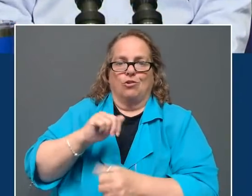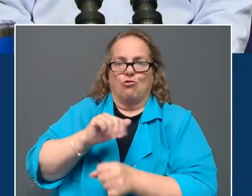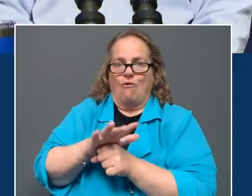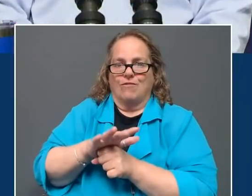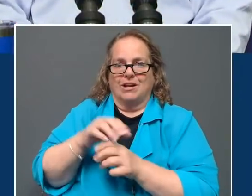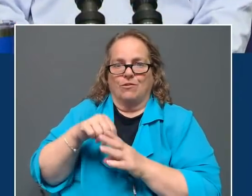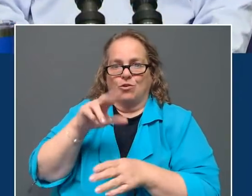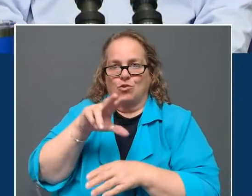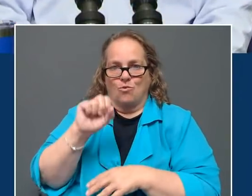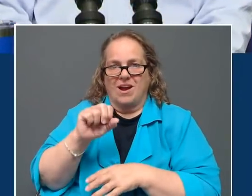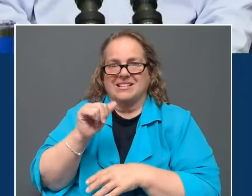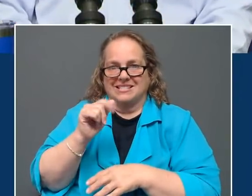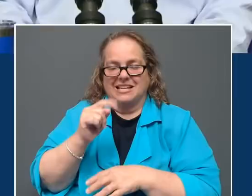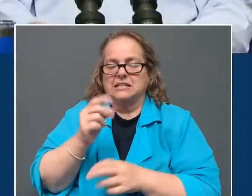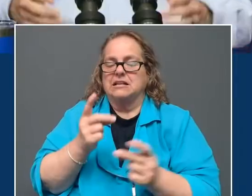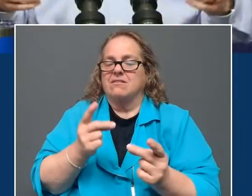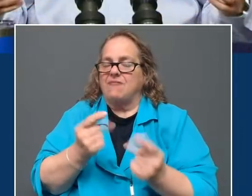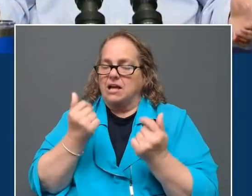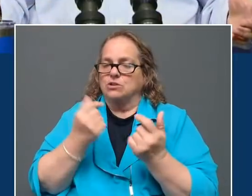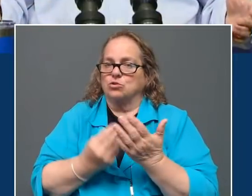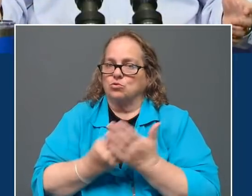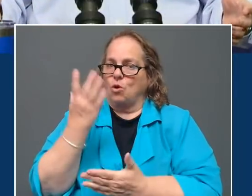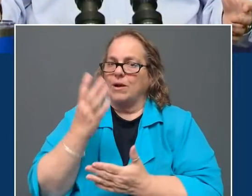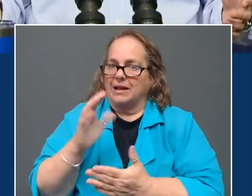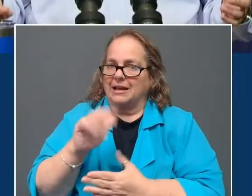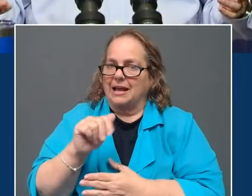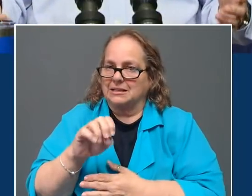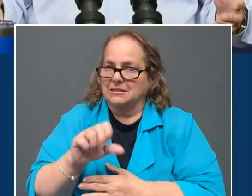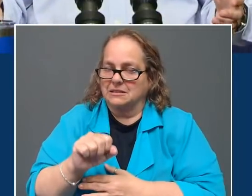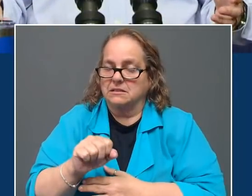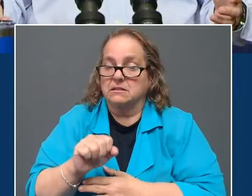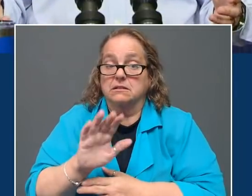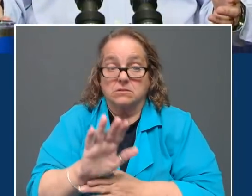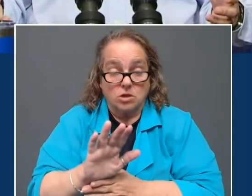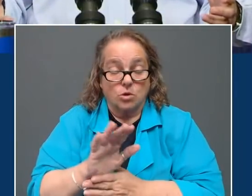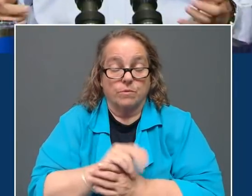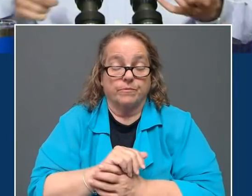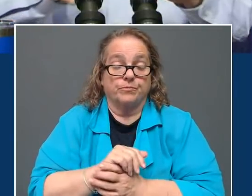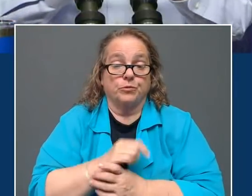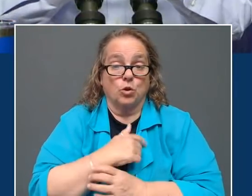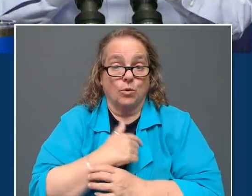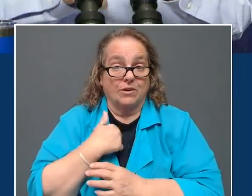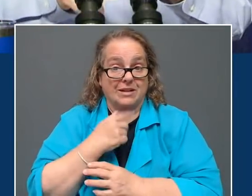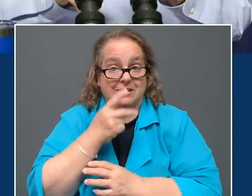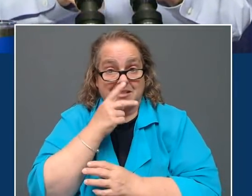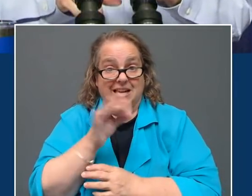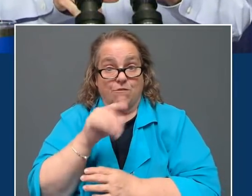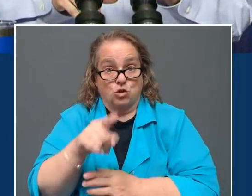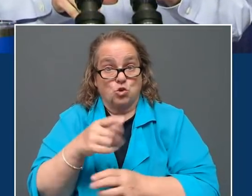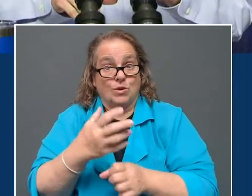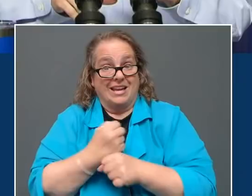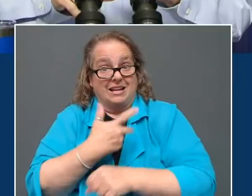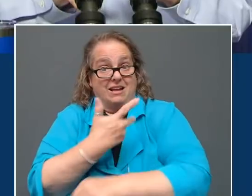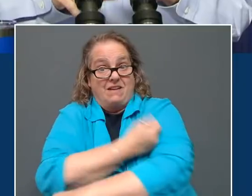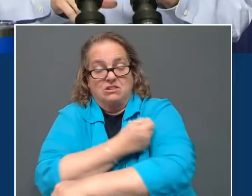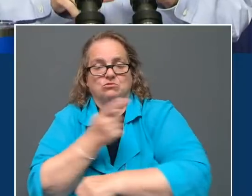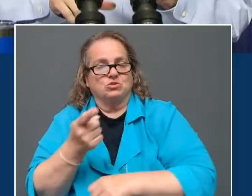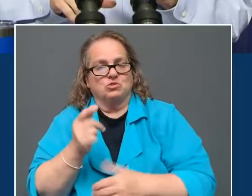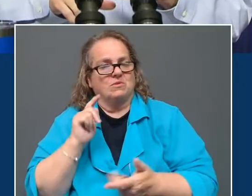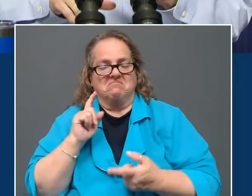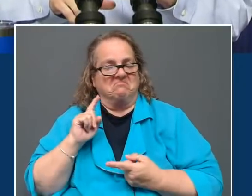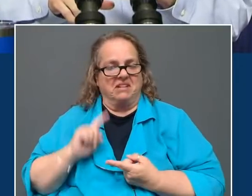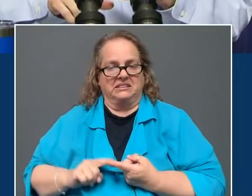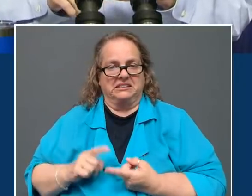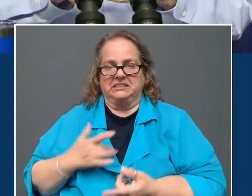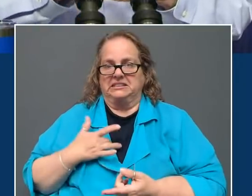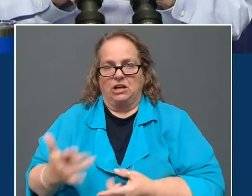a pretty significant increase in cases. Here's the thing. We are seeing if you're vaccinated, you're less likely to get